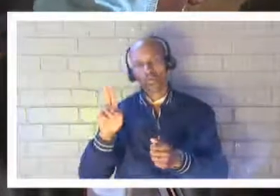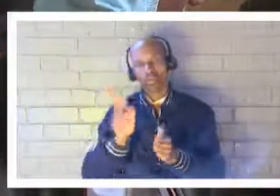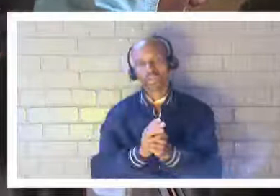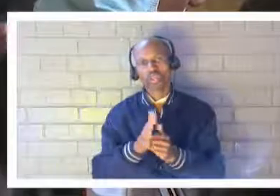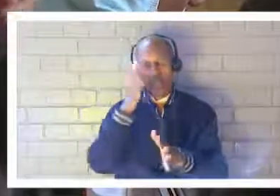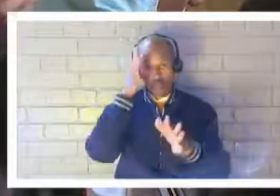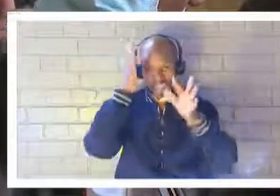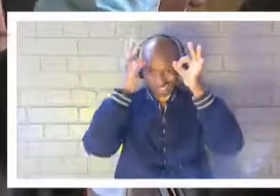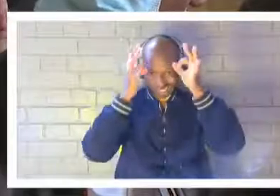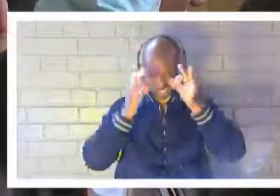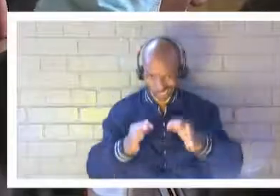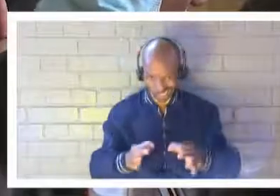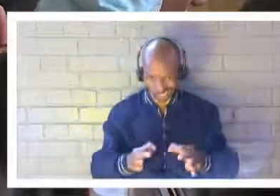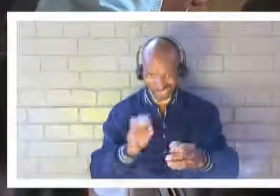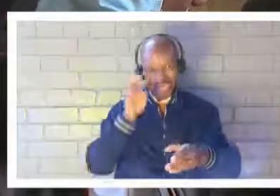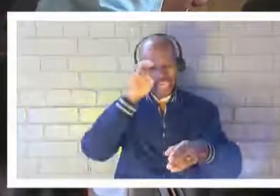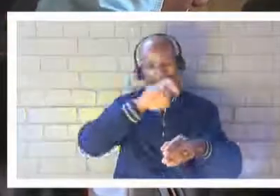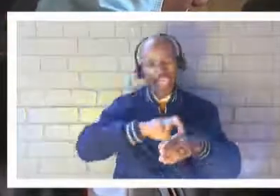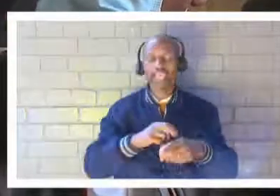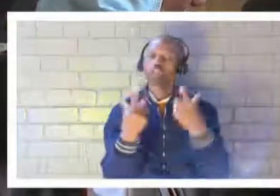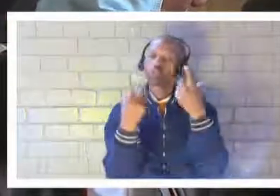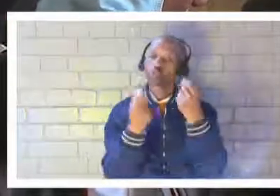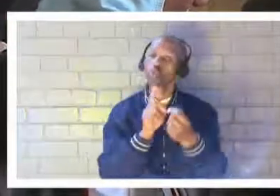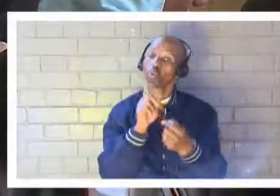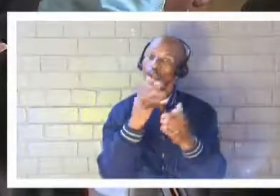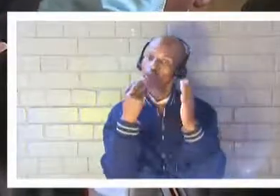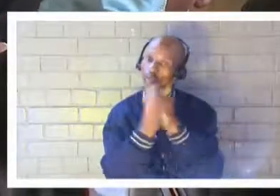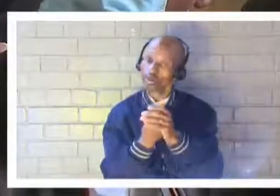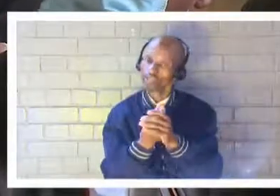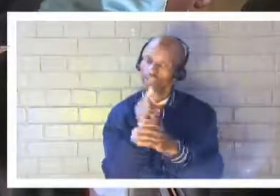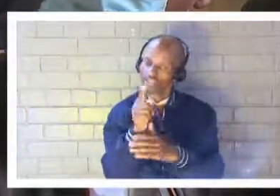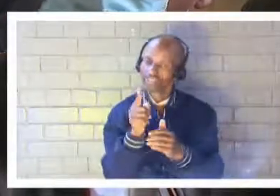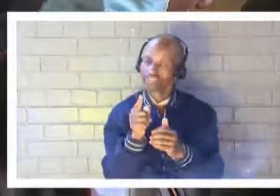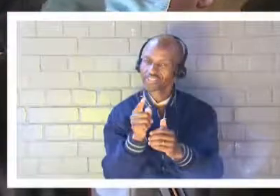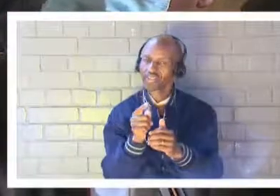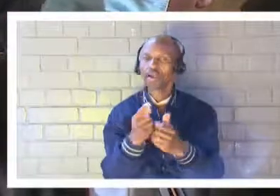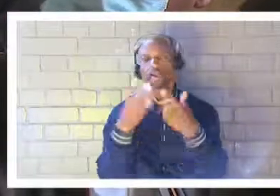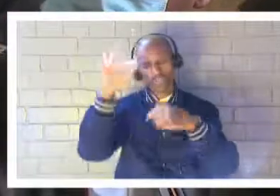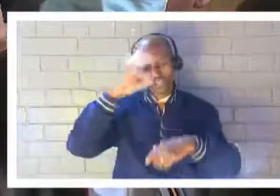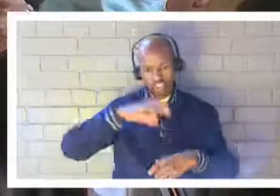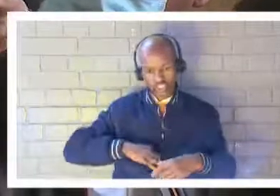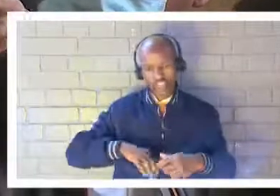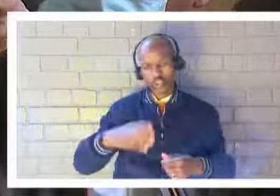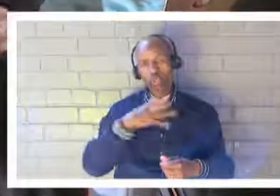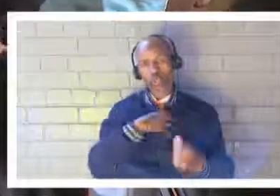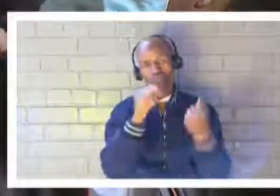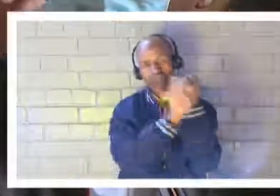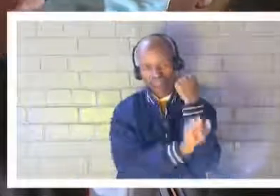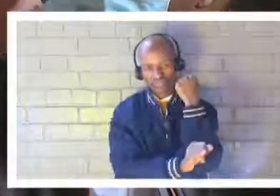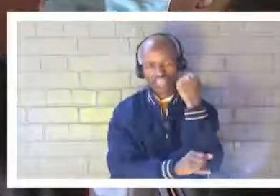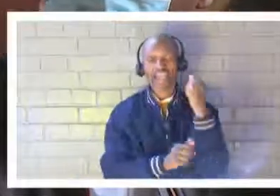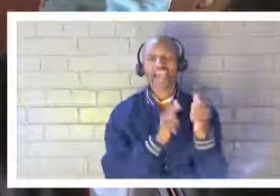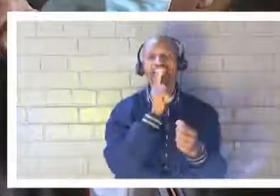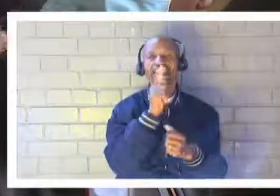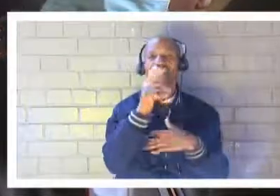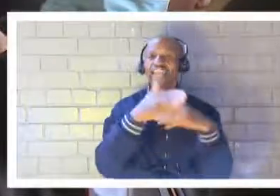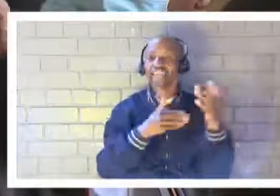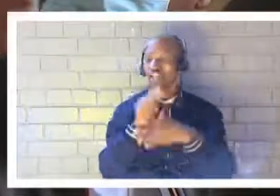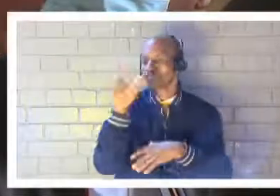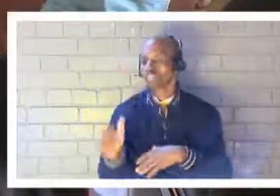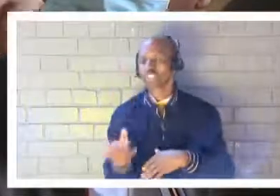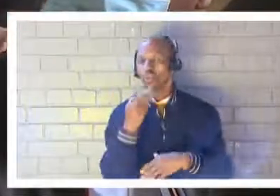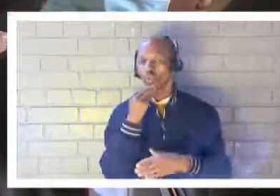decide on what needs to be done in his or her institution and instruct whoever it then might